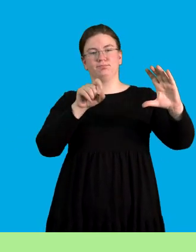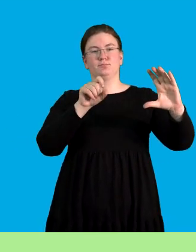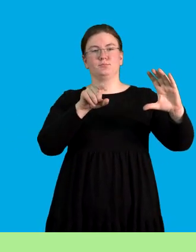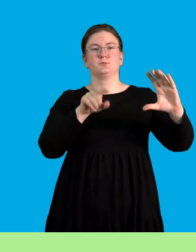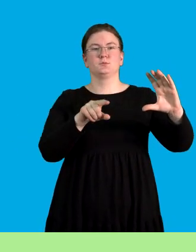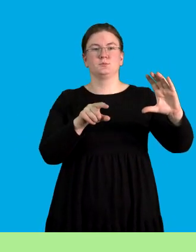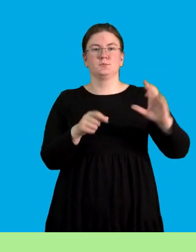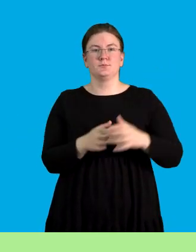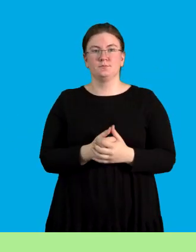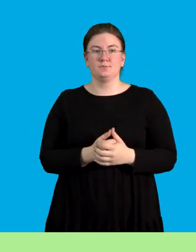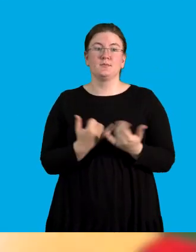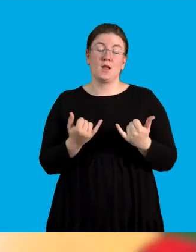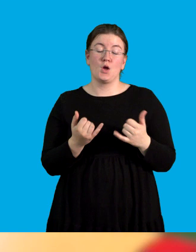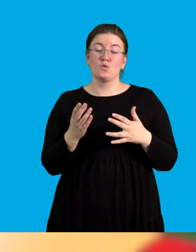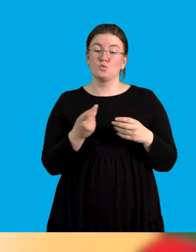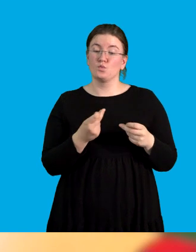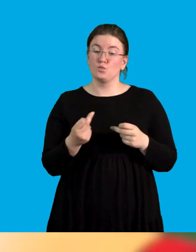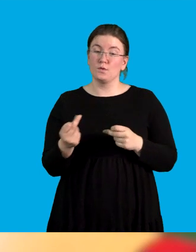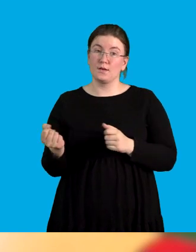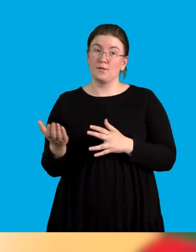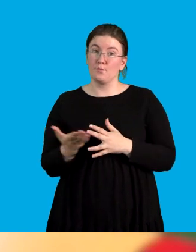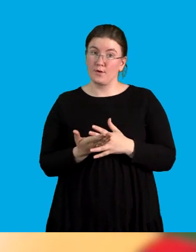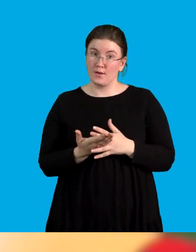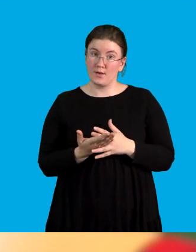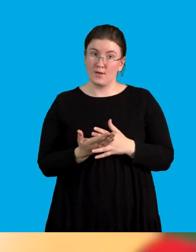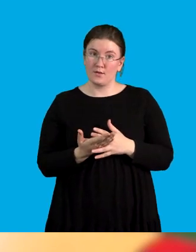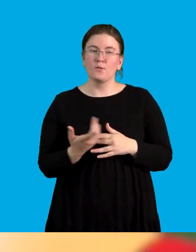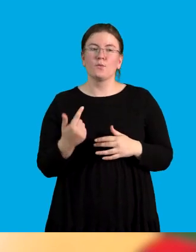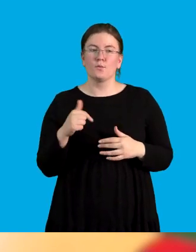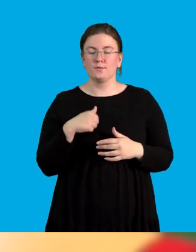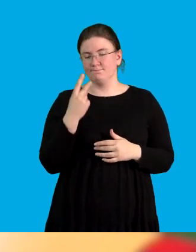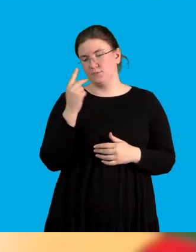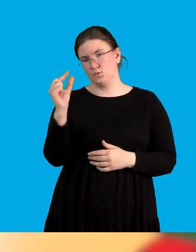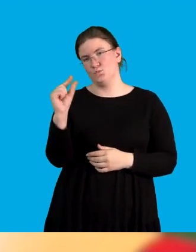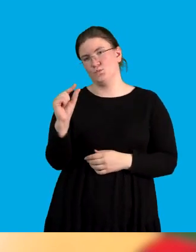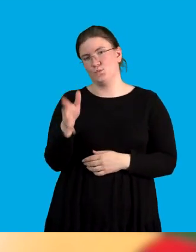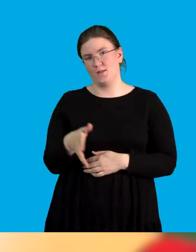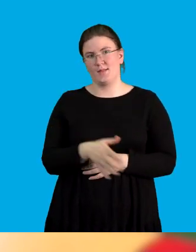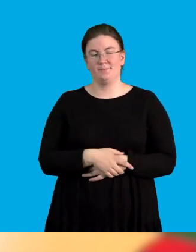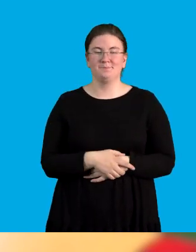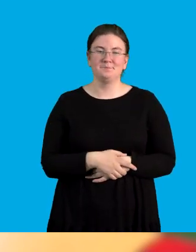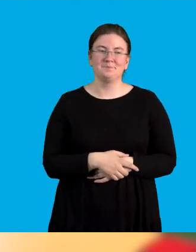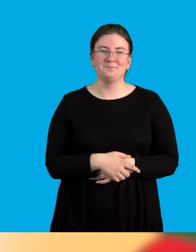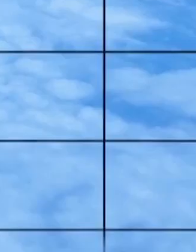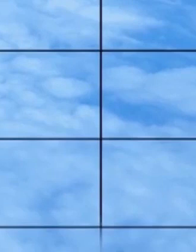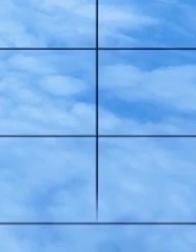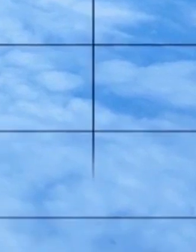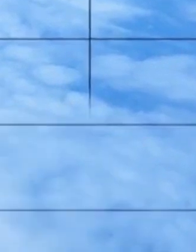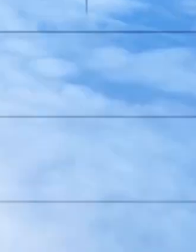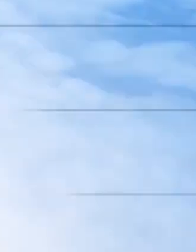a microscope. Let us take a short ad break and we will see you soon.